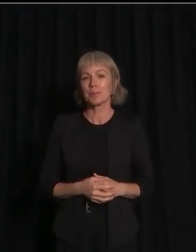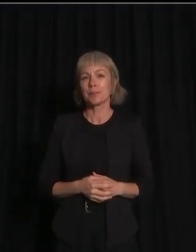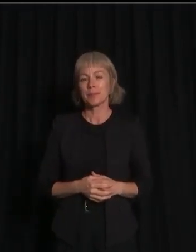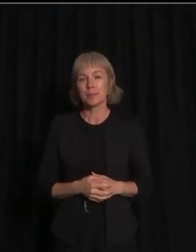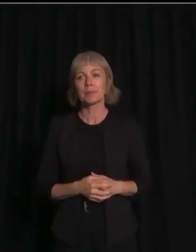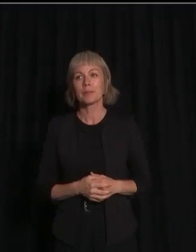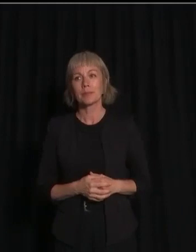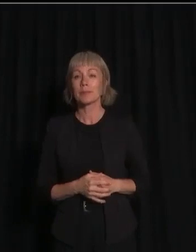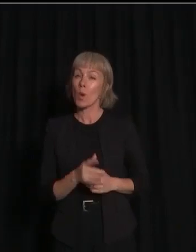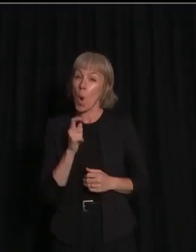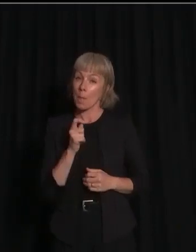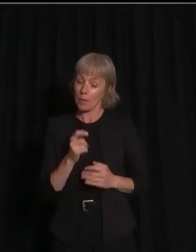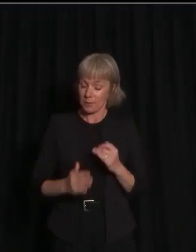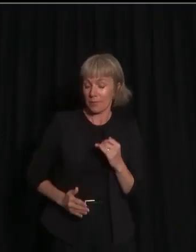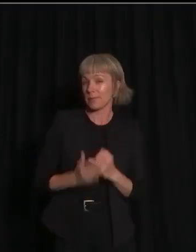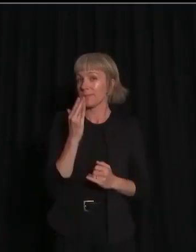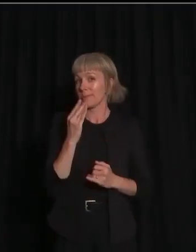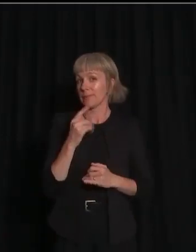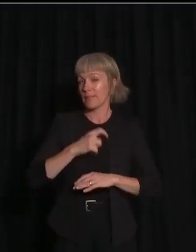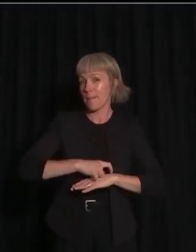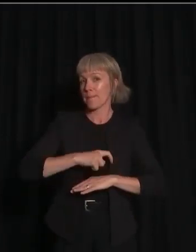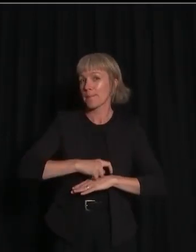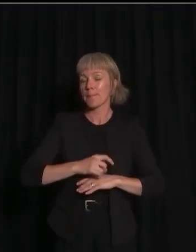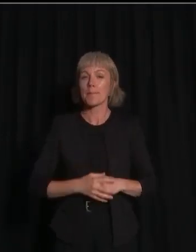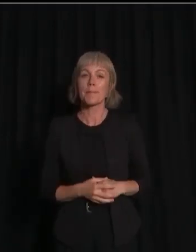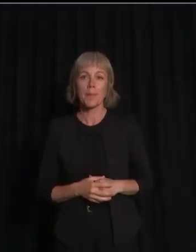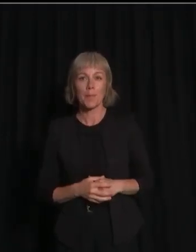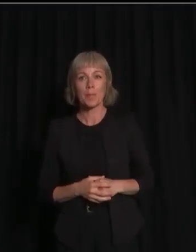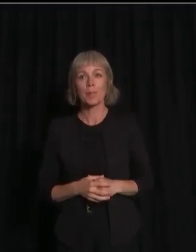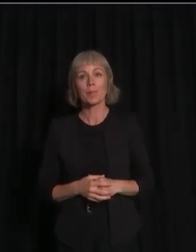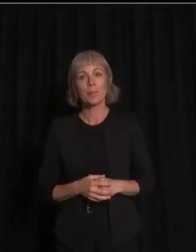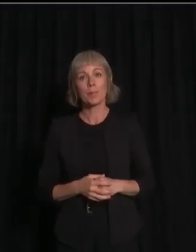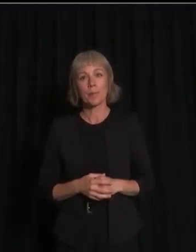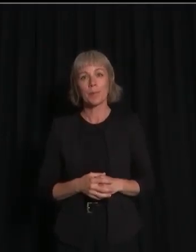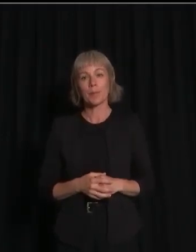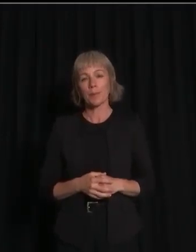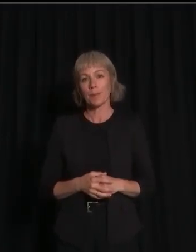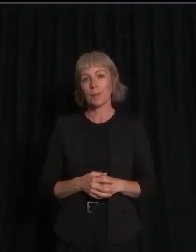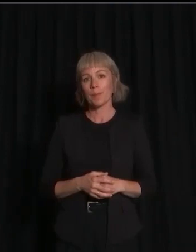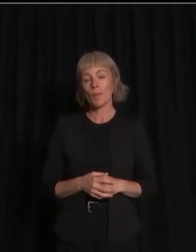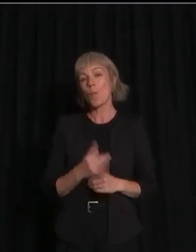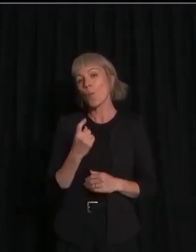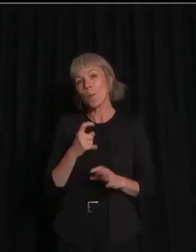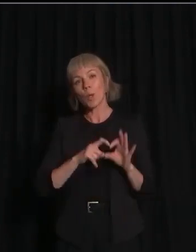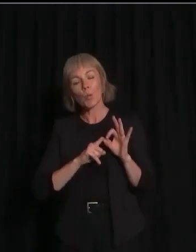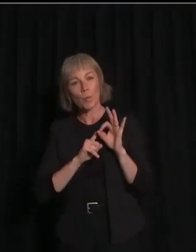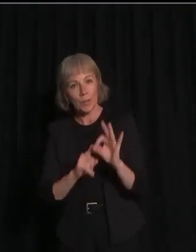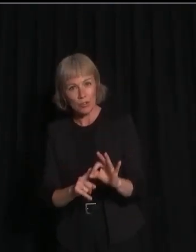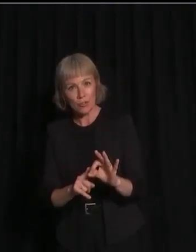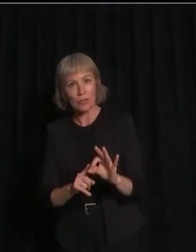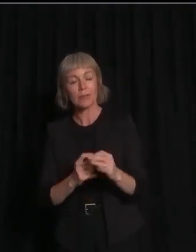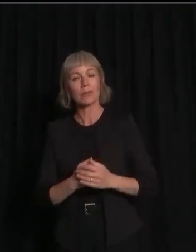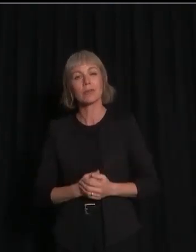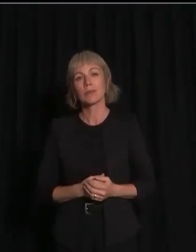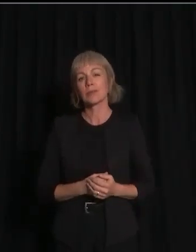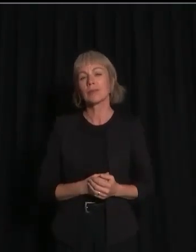So we are almost at the end of this panel. So I want to ask a last question, and I would like